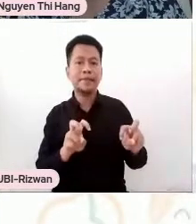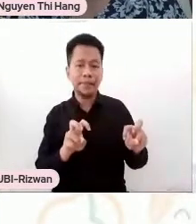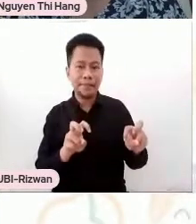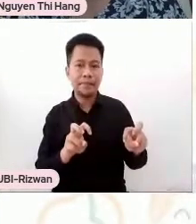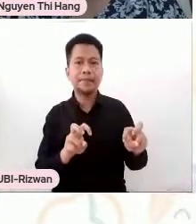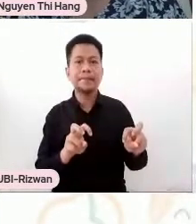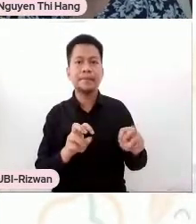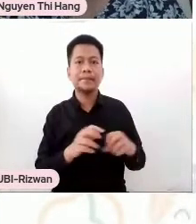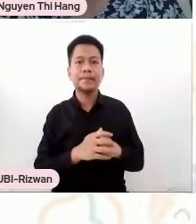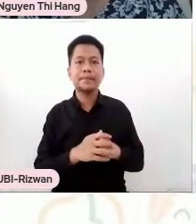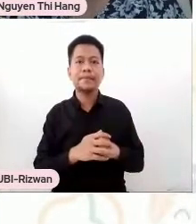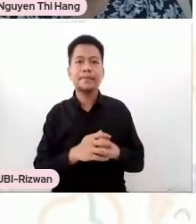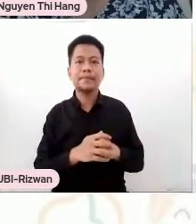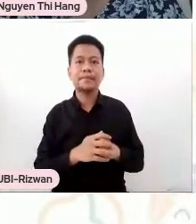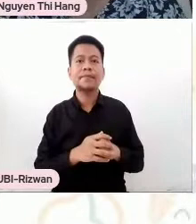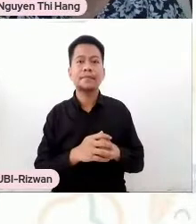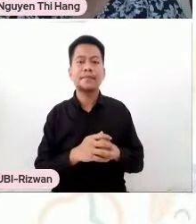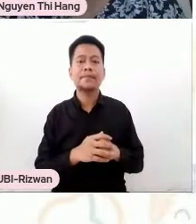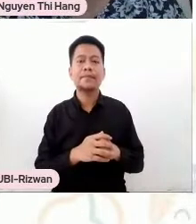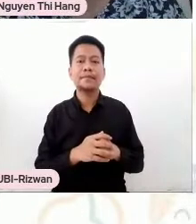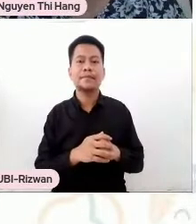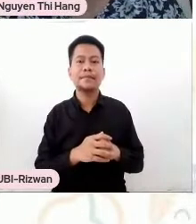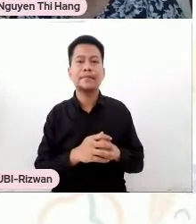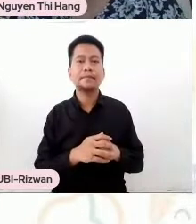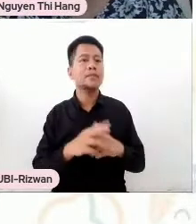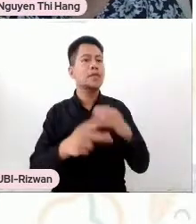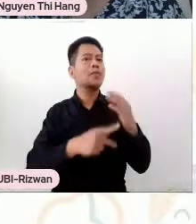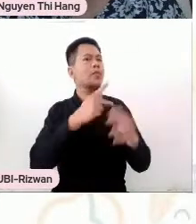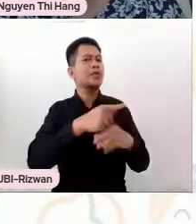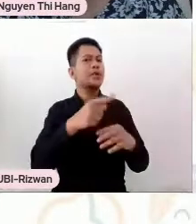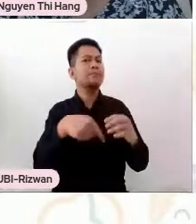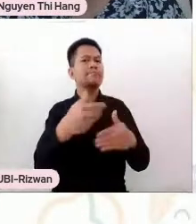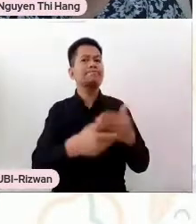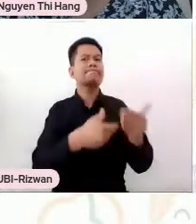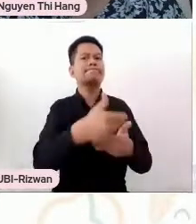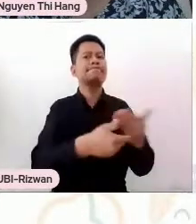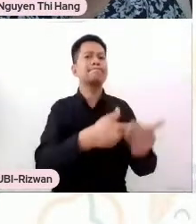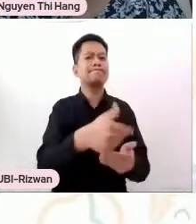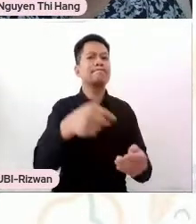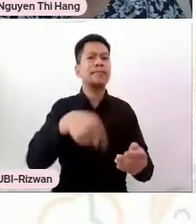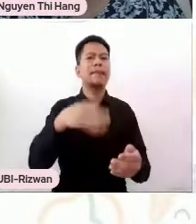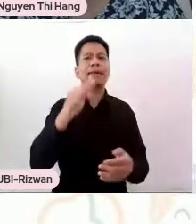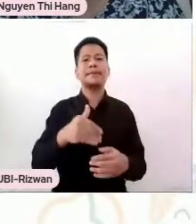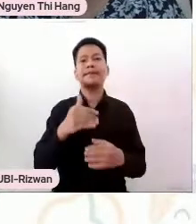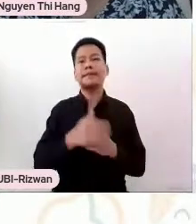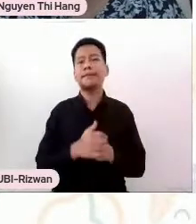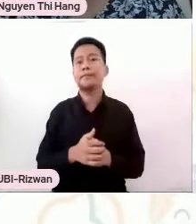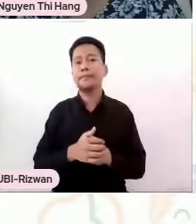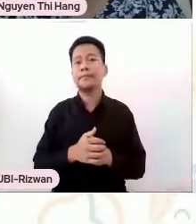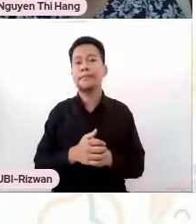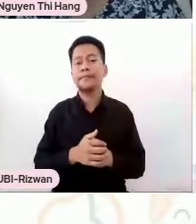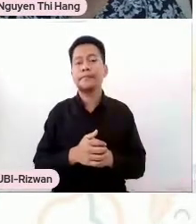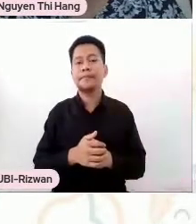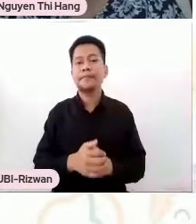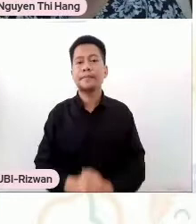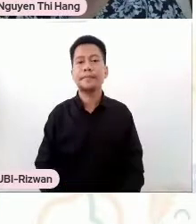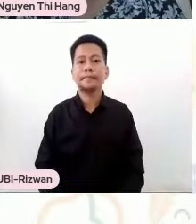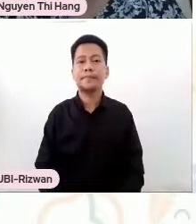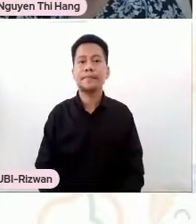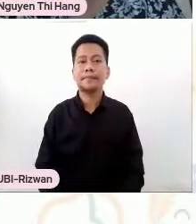di Hanoi dan proyeknya masih terus berlangsung seperti itu. Okay, Miss Hang, we want to